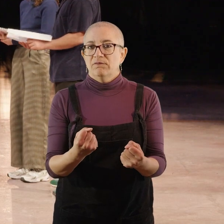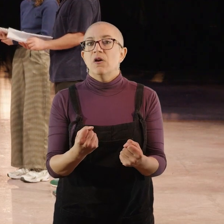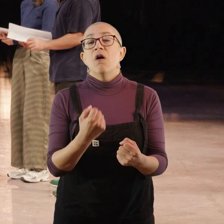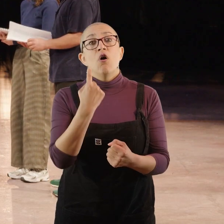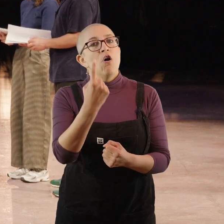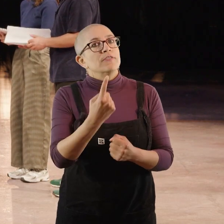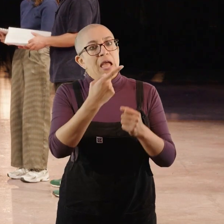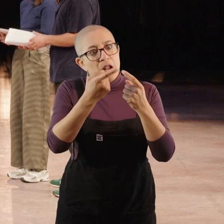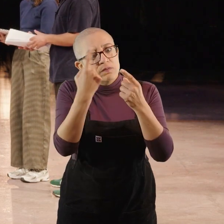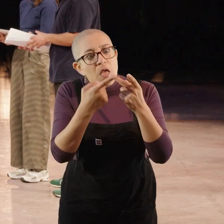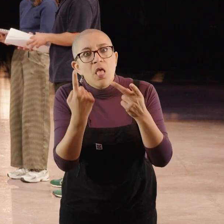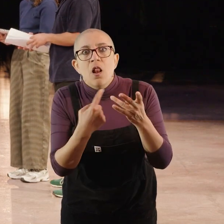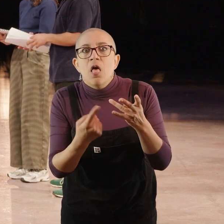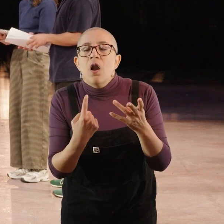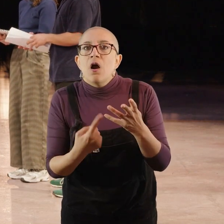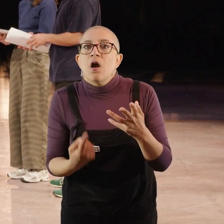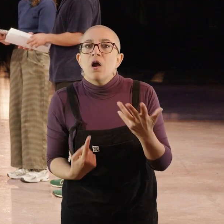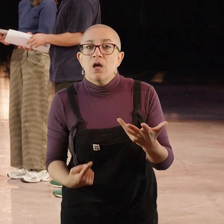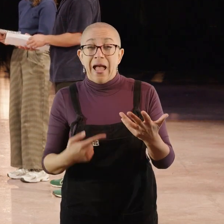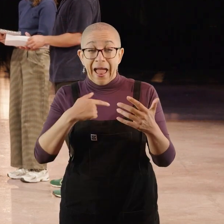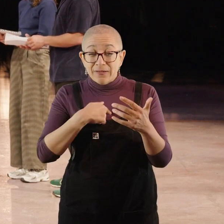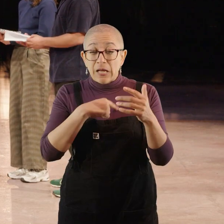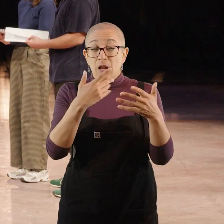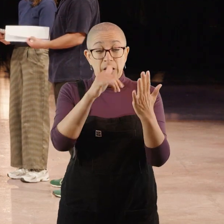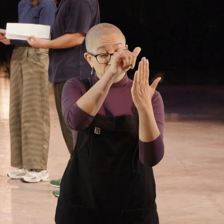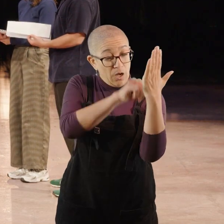does so many things and changes like line by line.